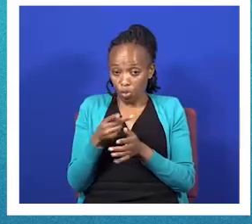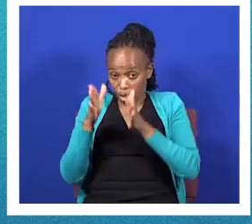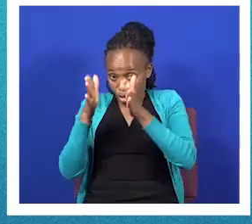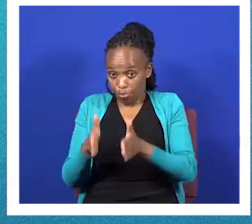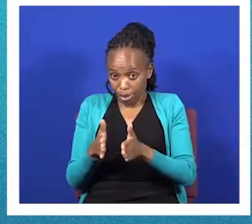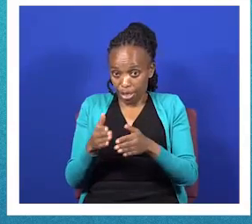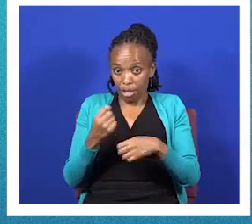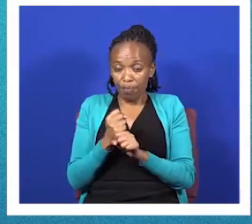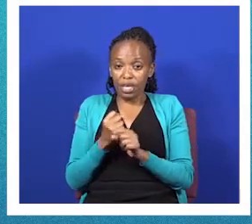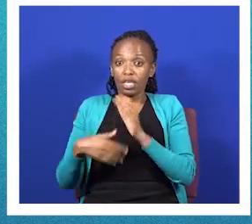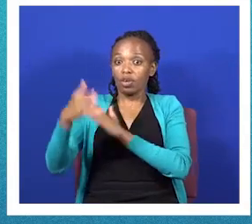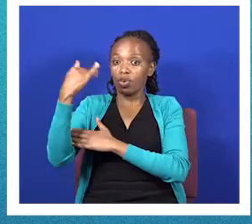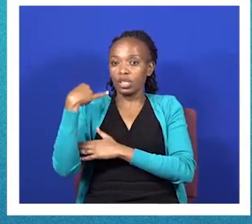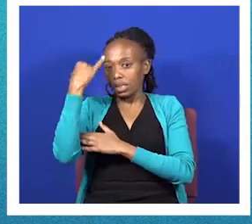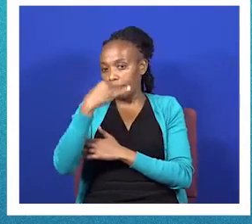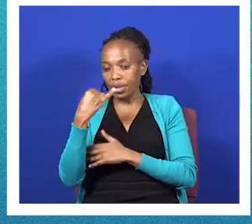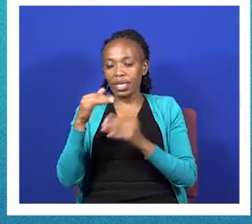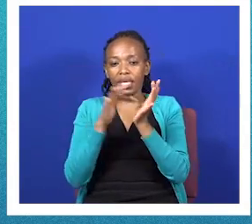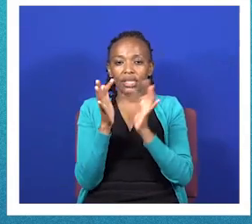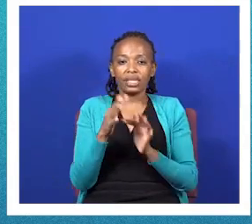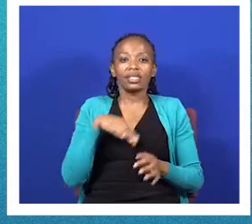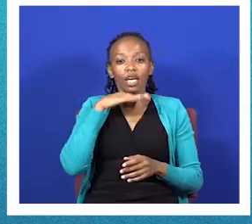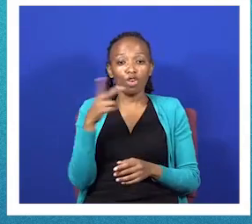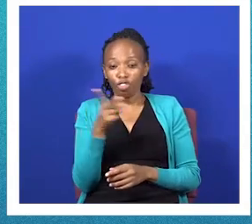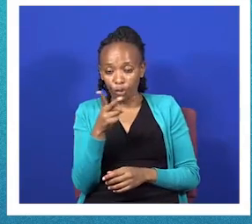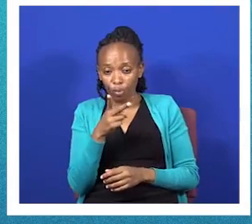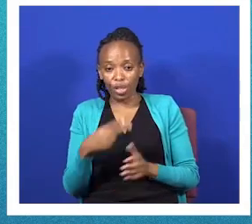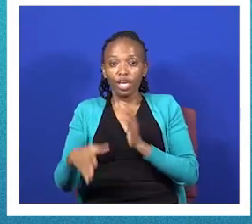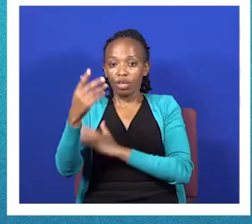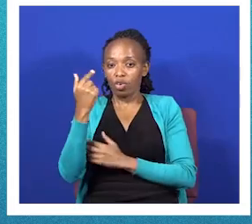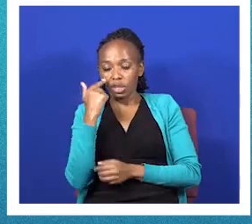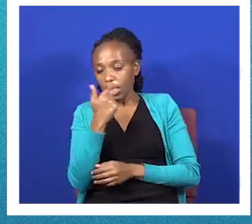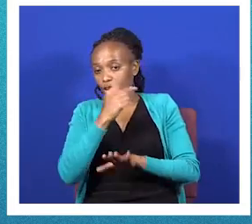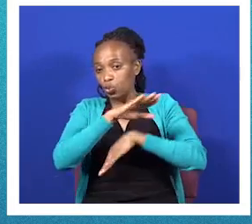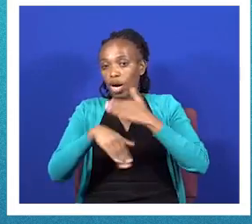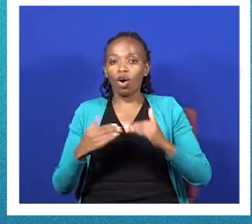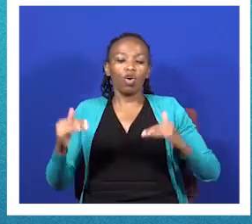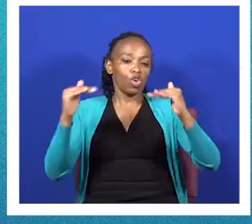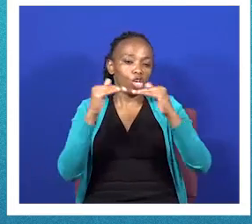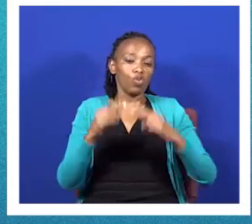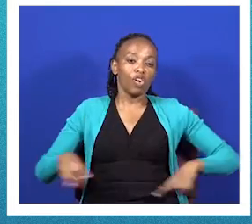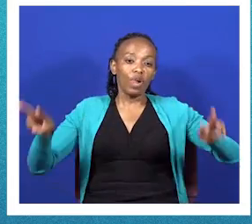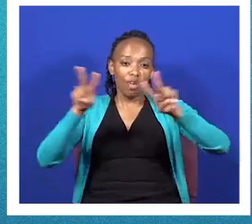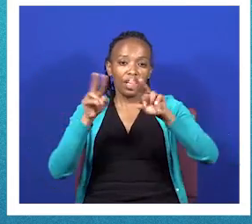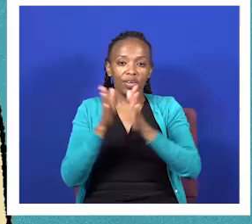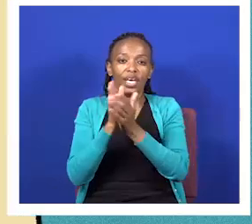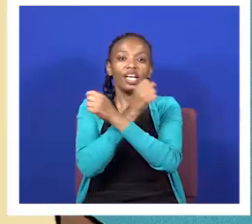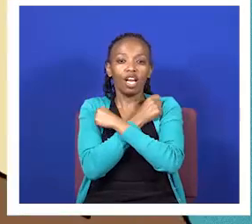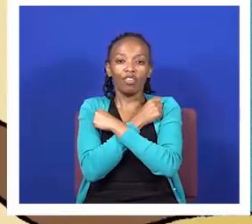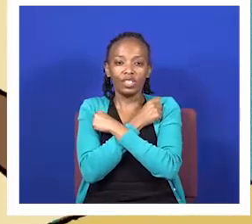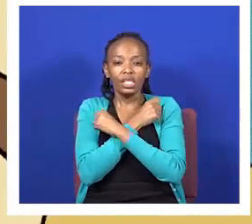human beings, made in God's image, and Jesus died for both of them. In God's eyes, we are all equally valued and